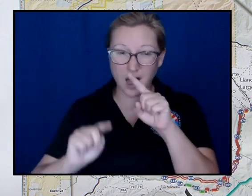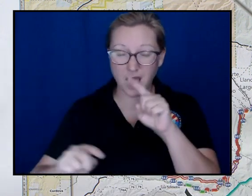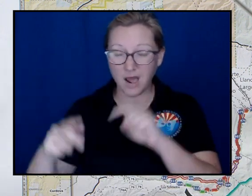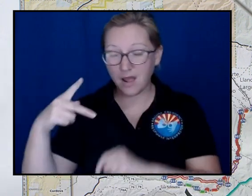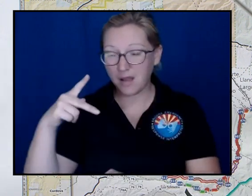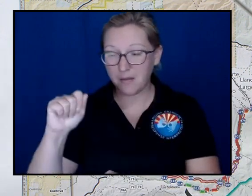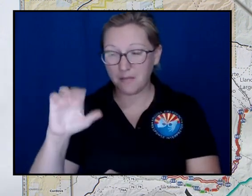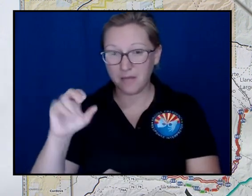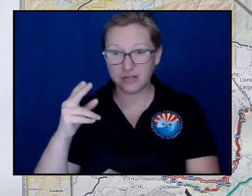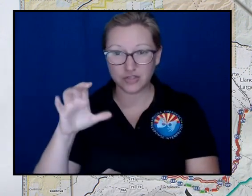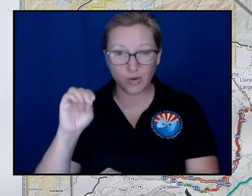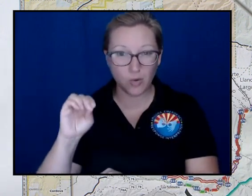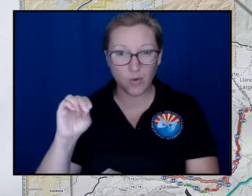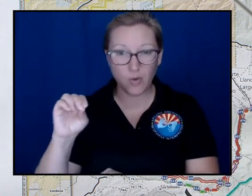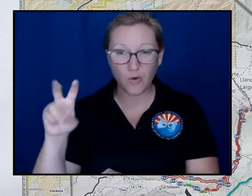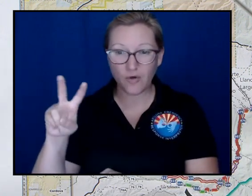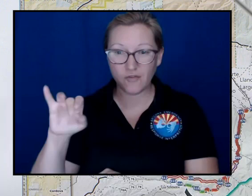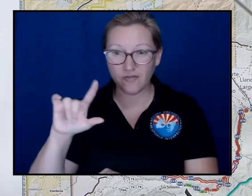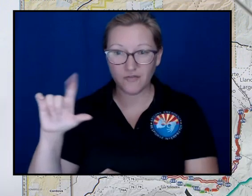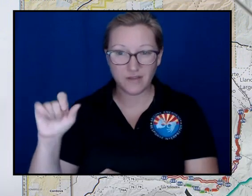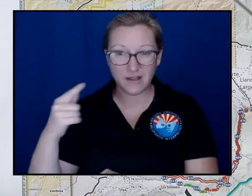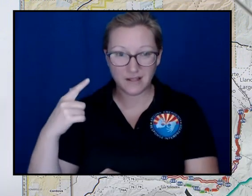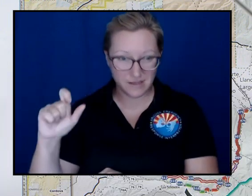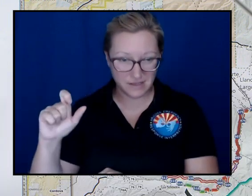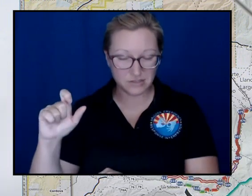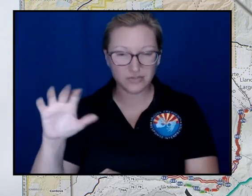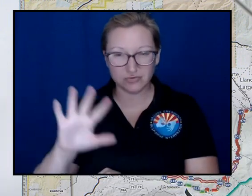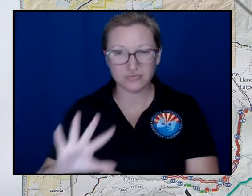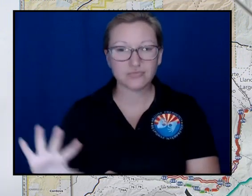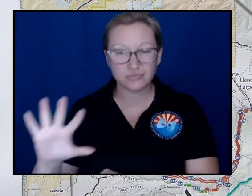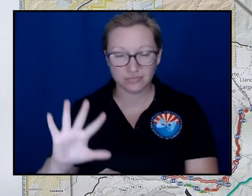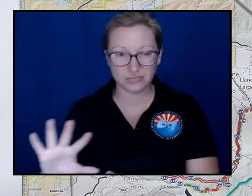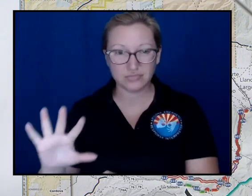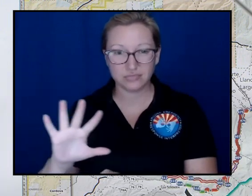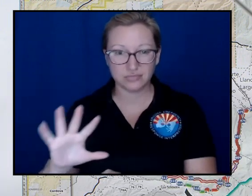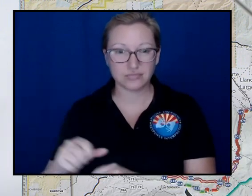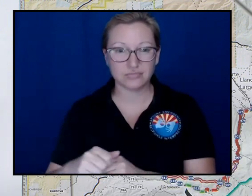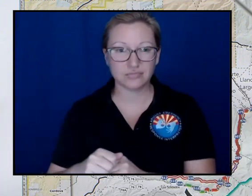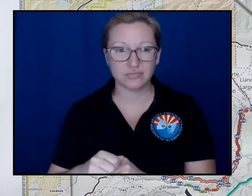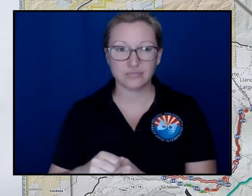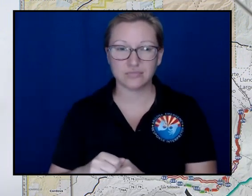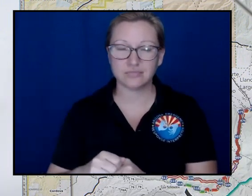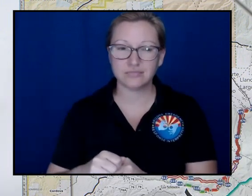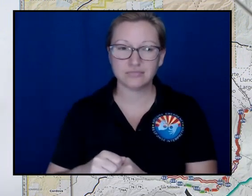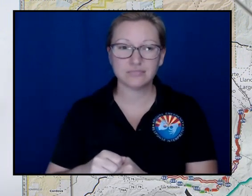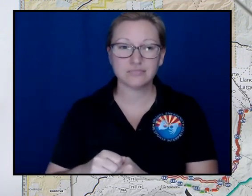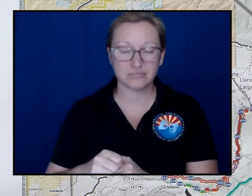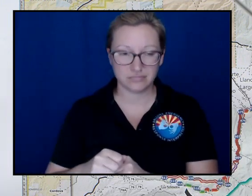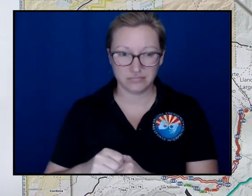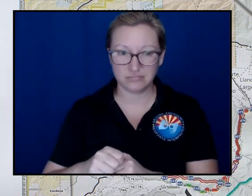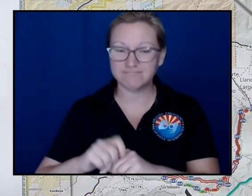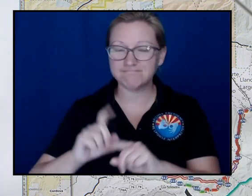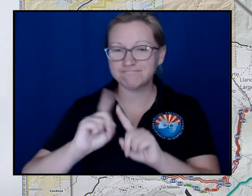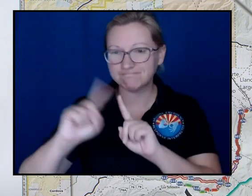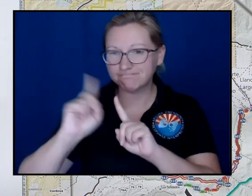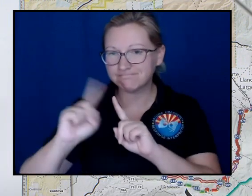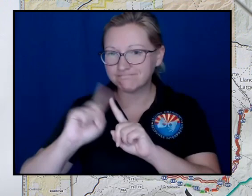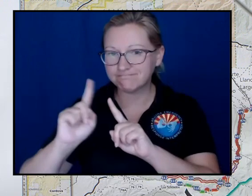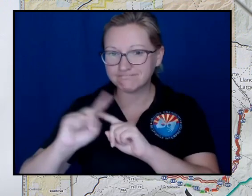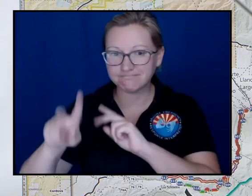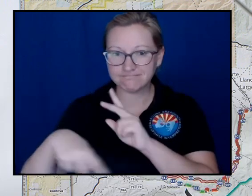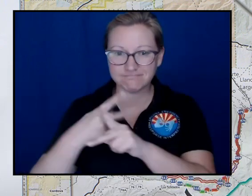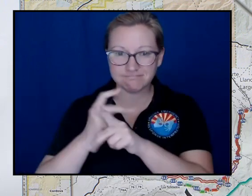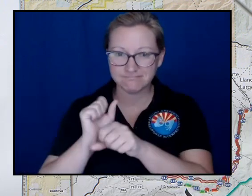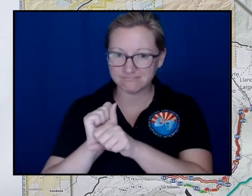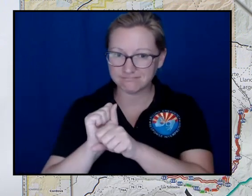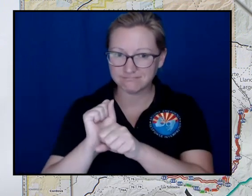and below, kind of North Carmen area, doing a miscellaneous work ranging from